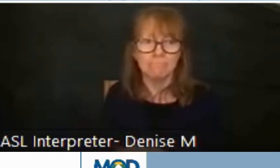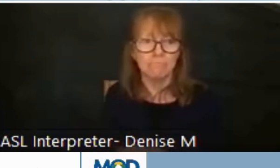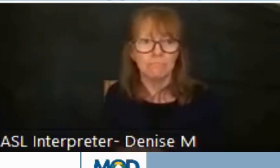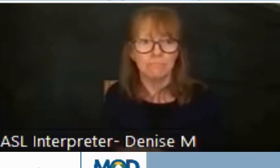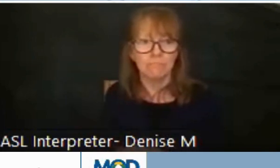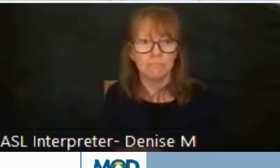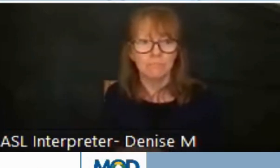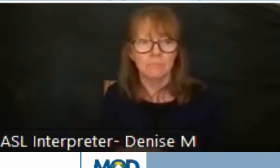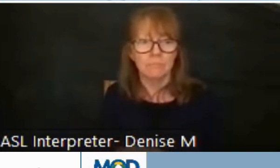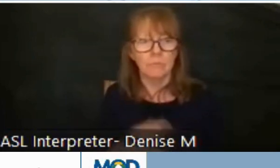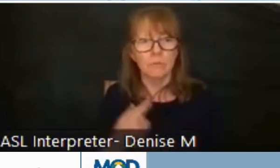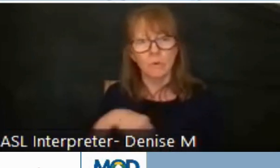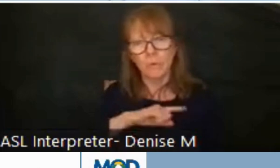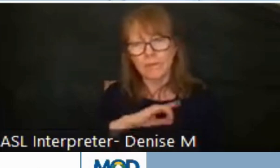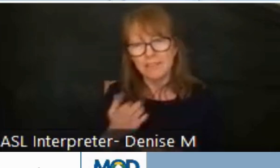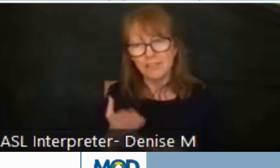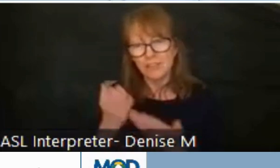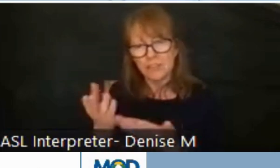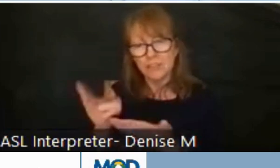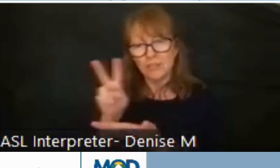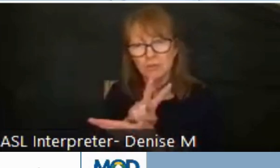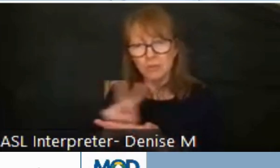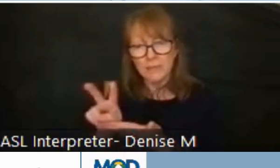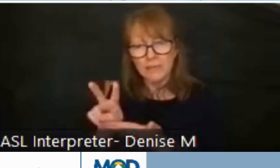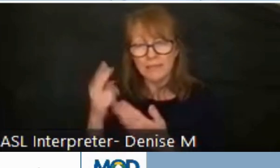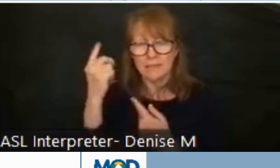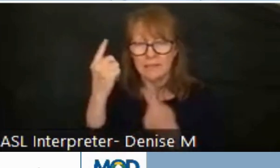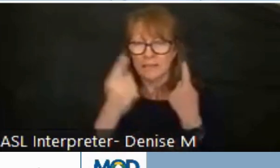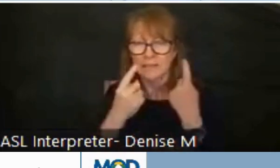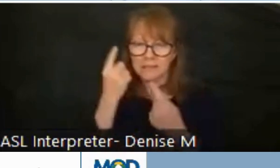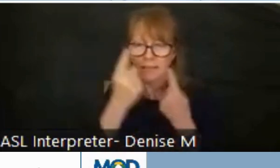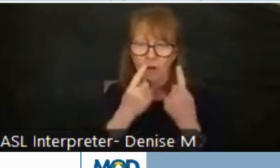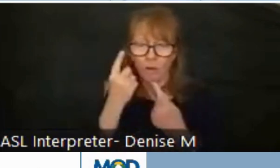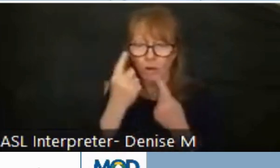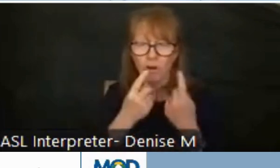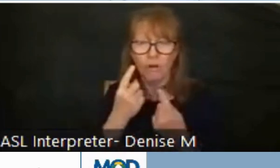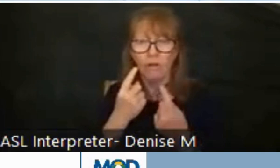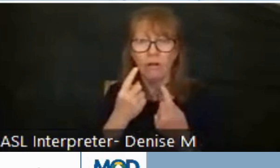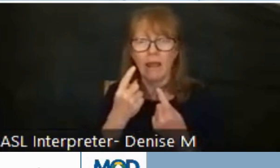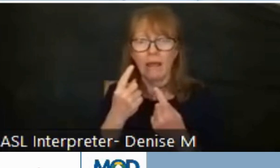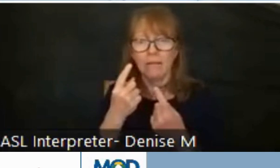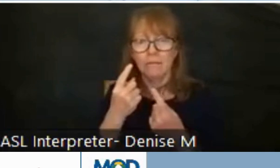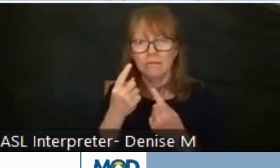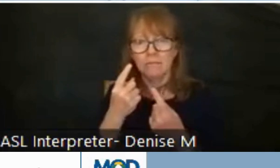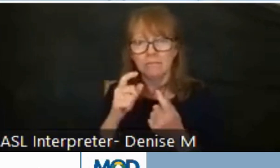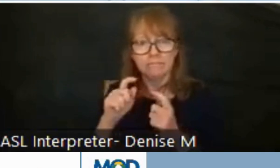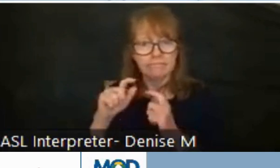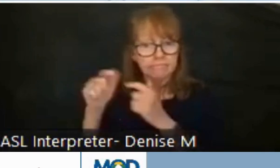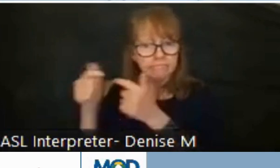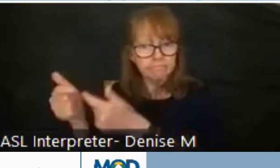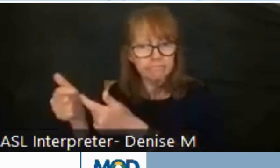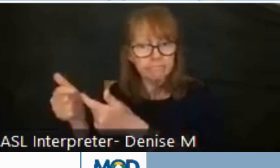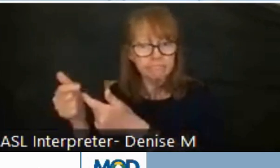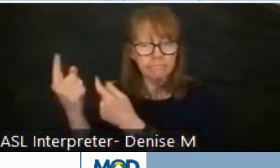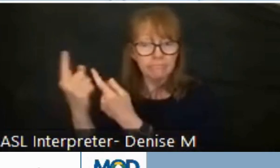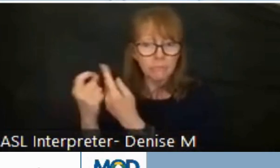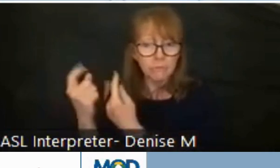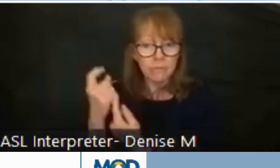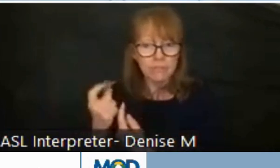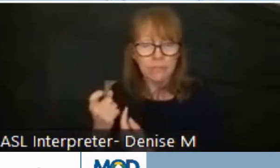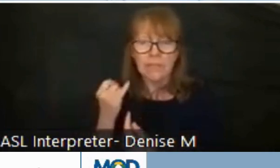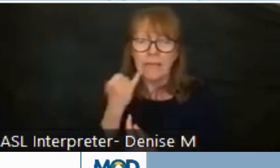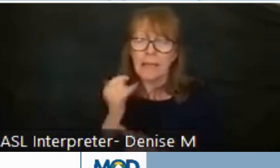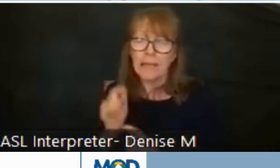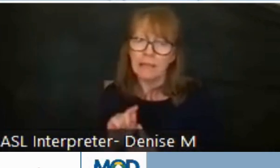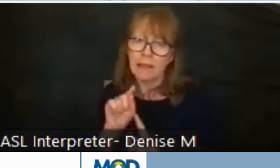housing provider at least 2 weeks to consider your request and come back with any questions, more if they will need to get quotes or look